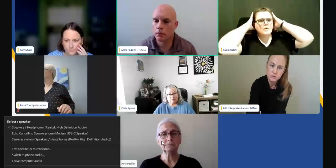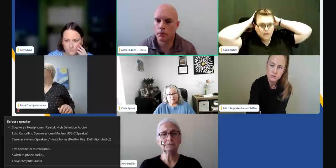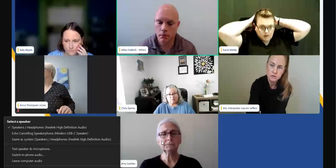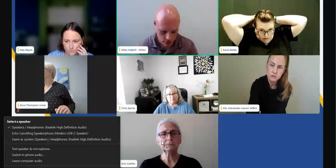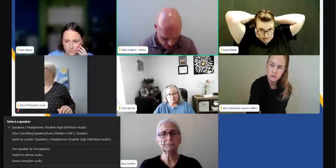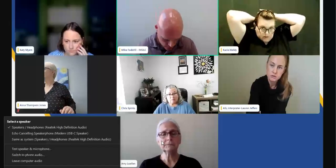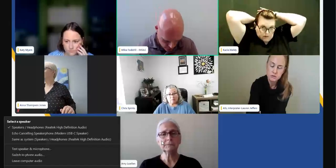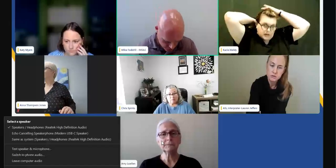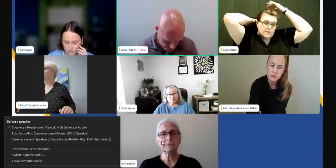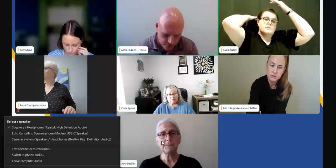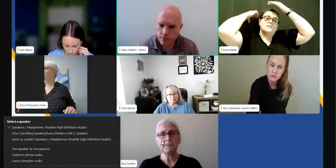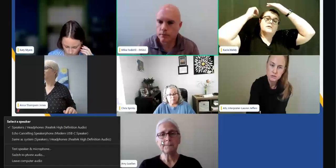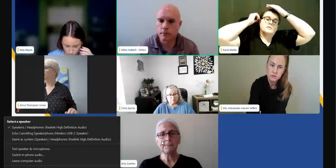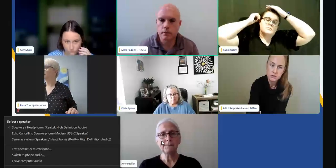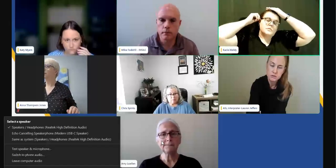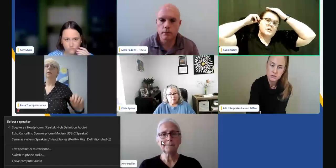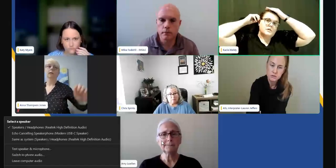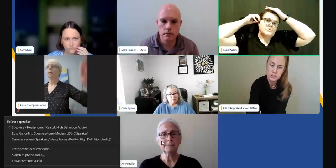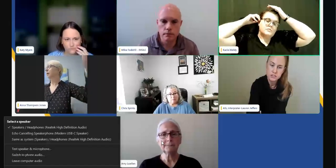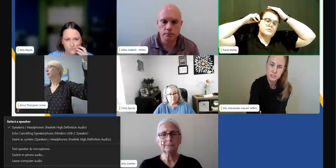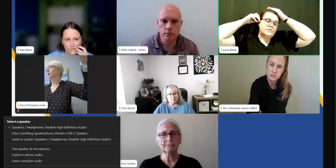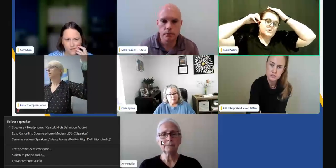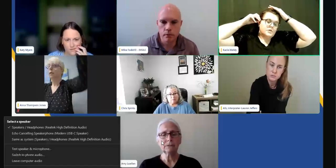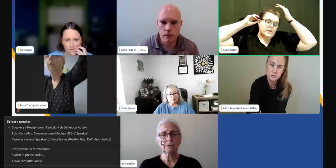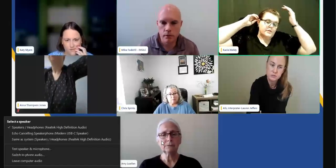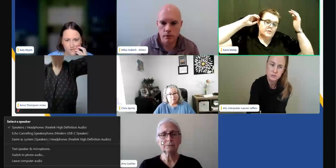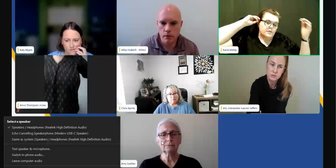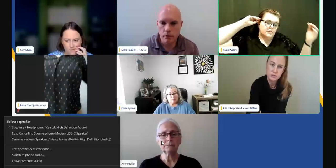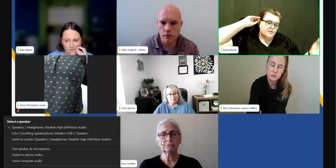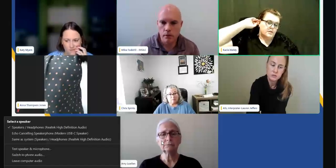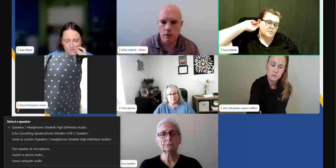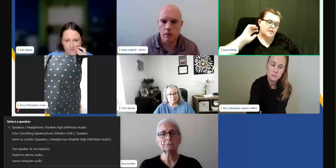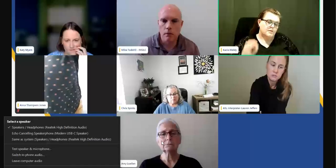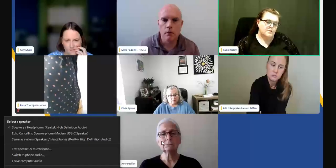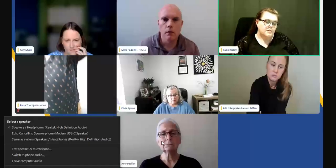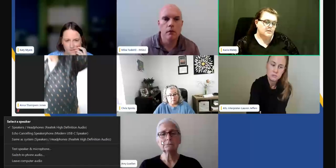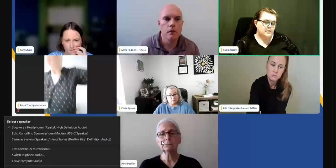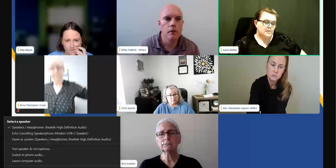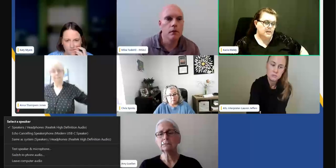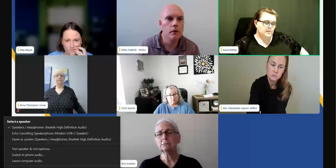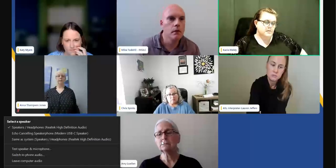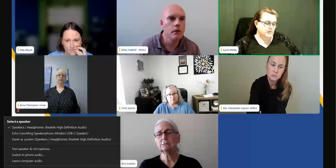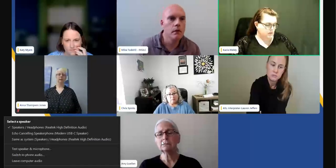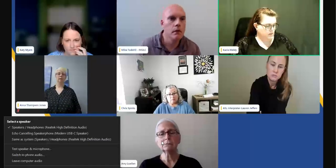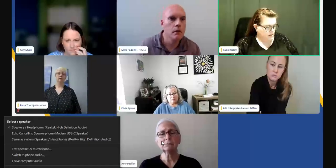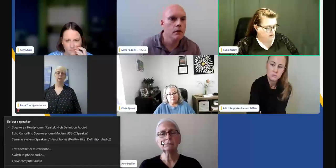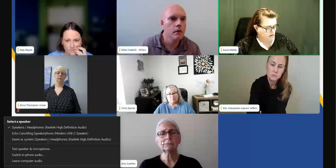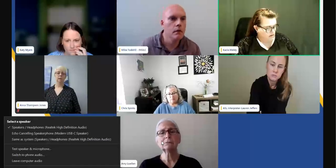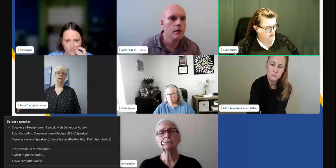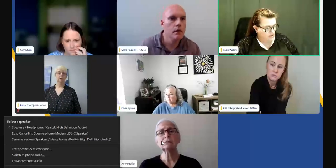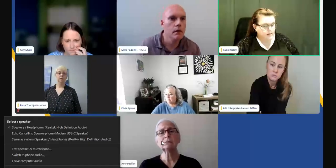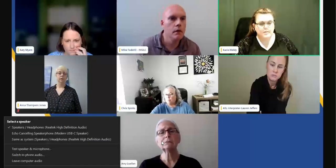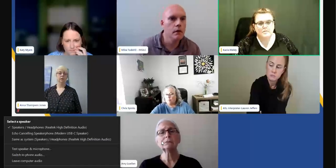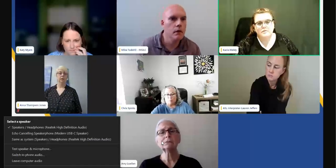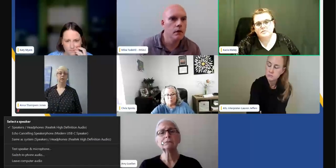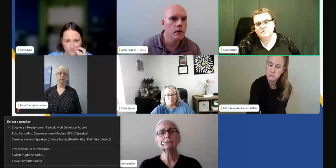Hmm. All right, this is Casey. I think she's having trouble. Is on the that is on the panelists.